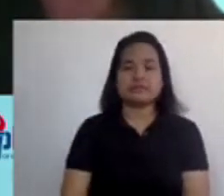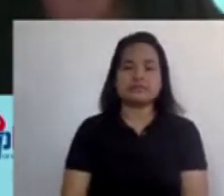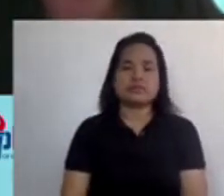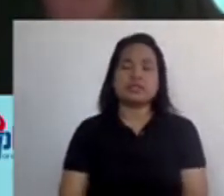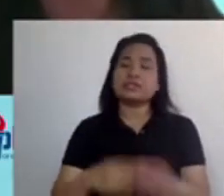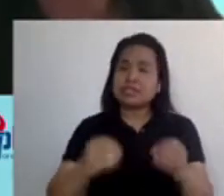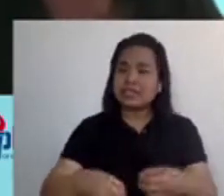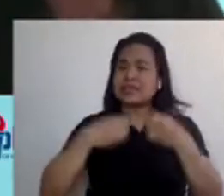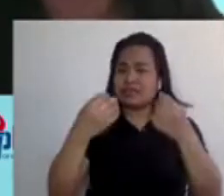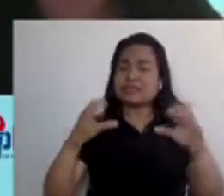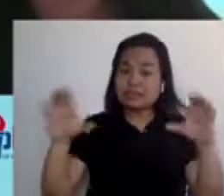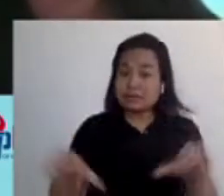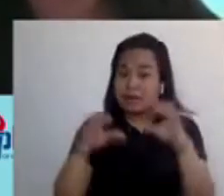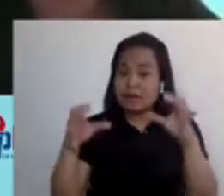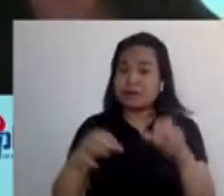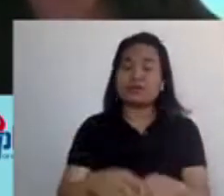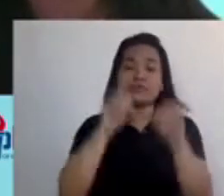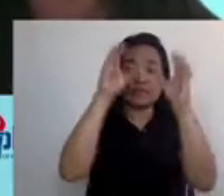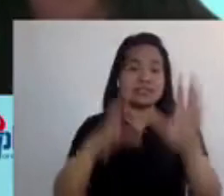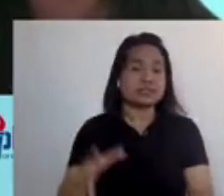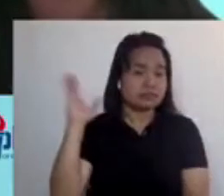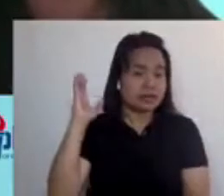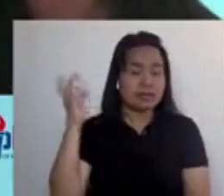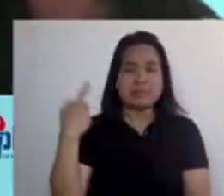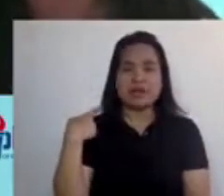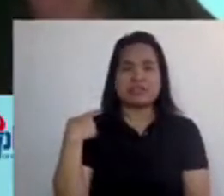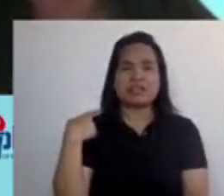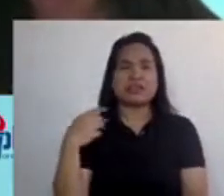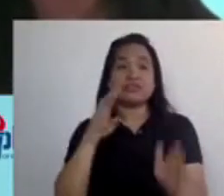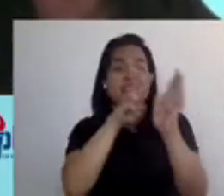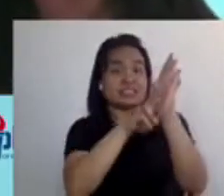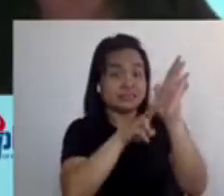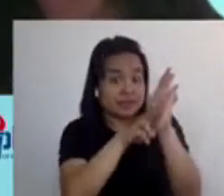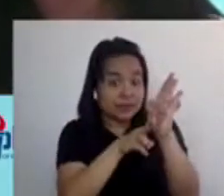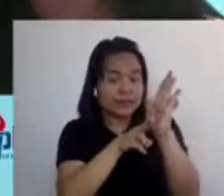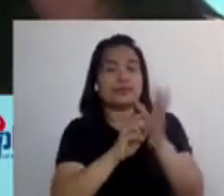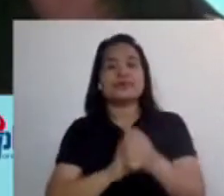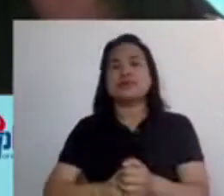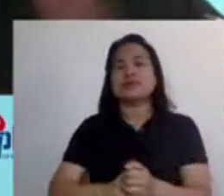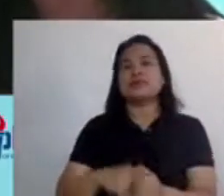have our on-cam or our teacher broadcasters who do the actual